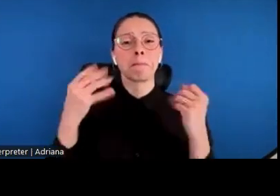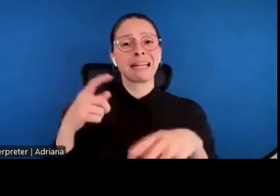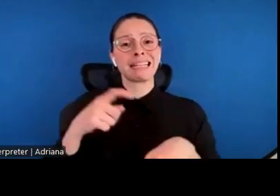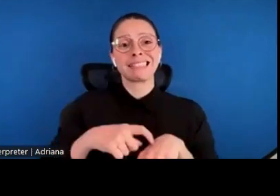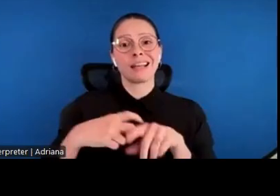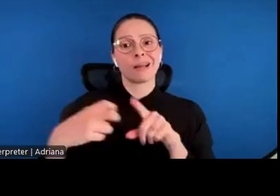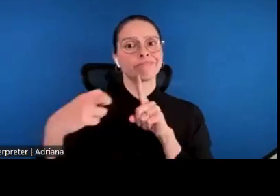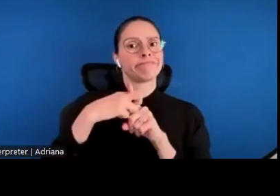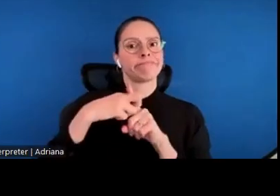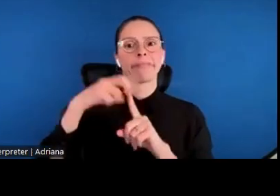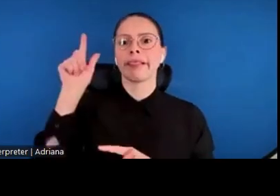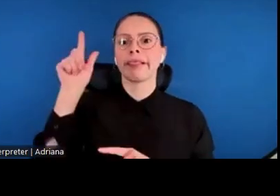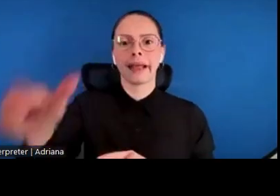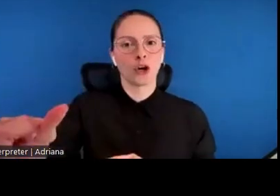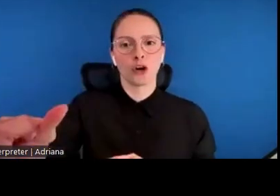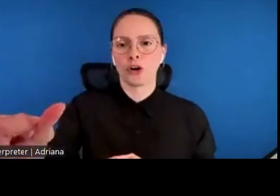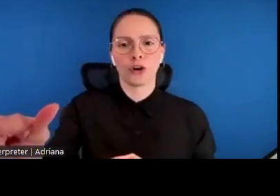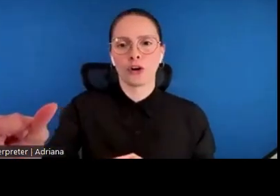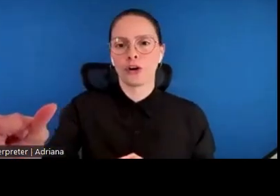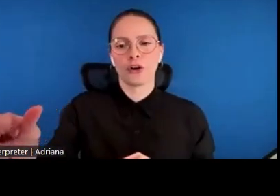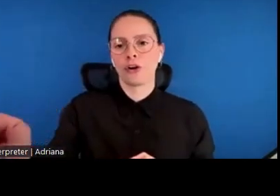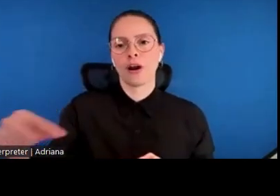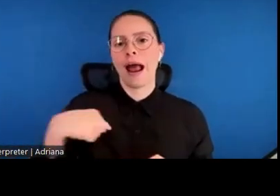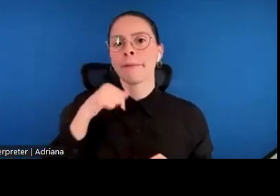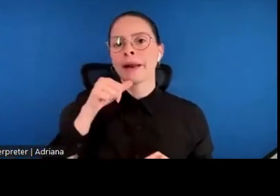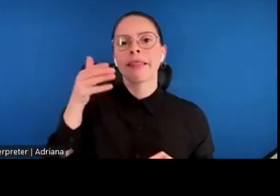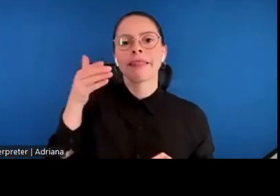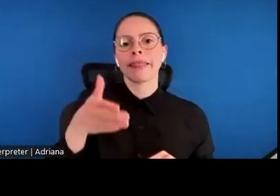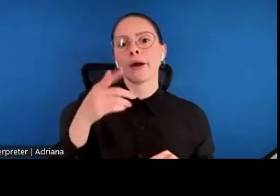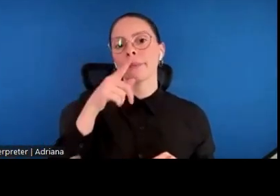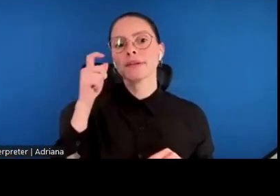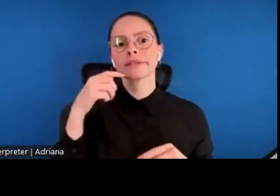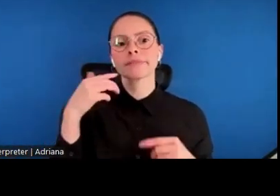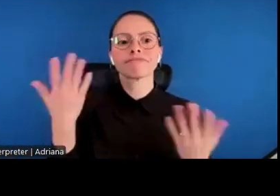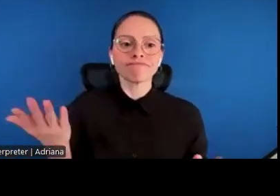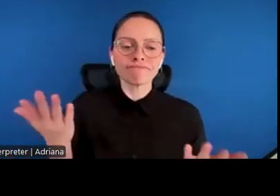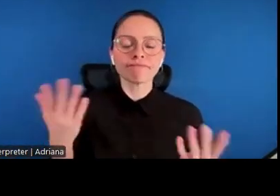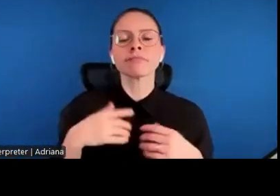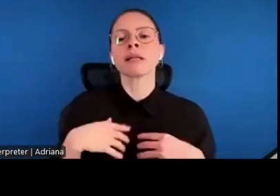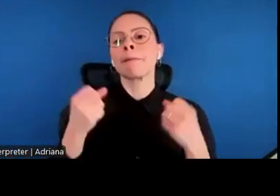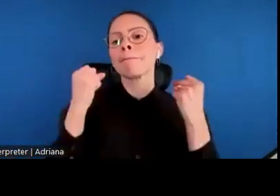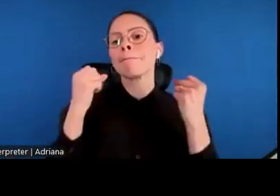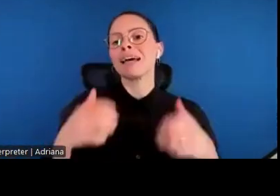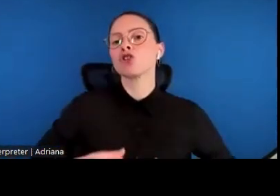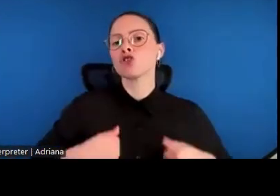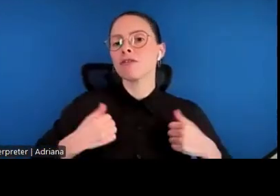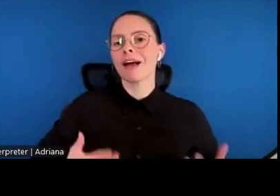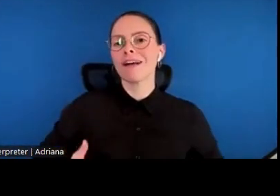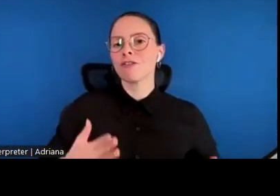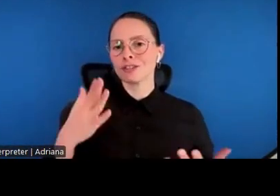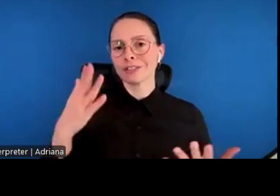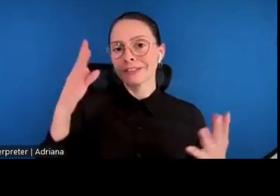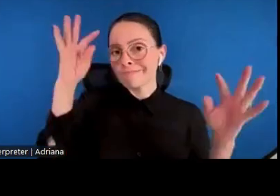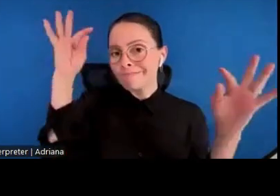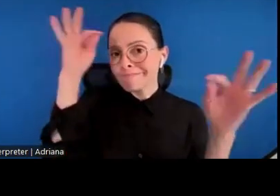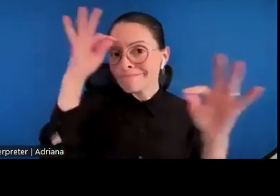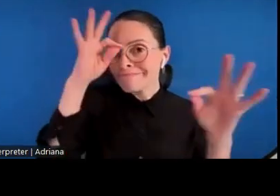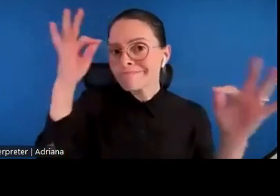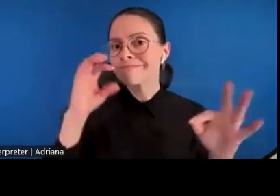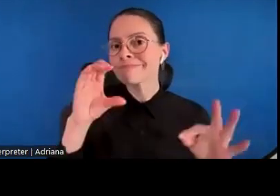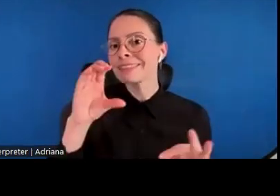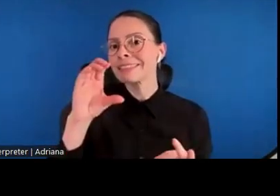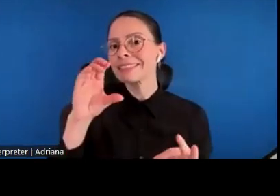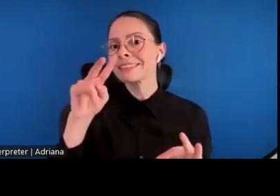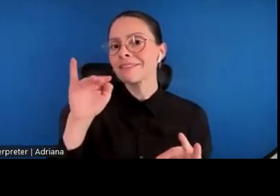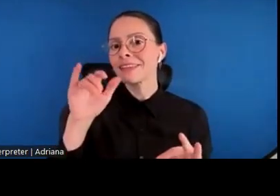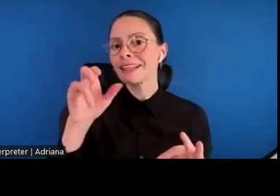not there because they are not as unfortunately, many survivors are not aware of civilian options. And